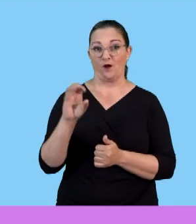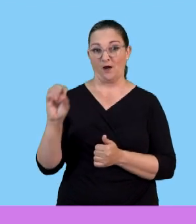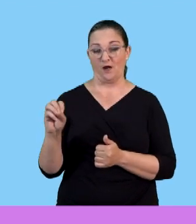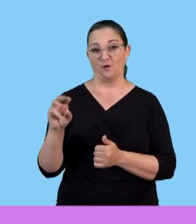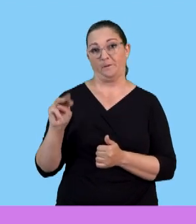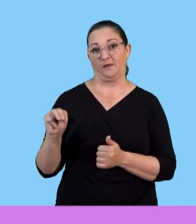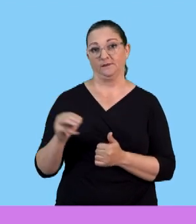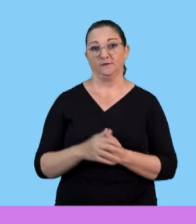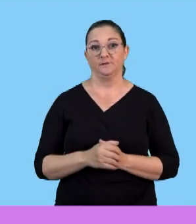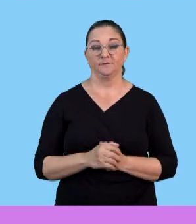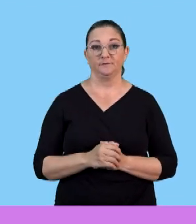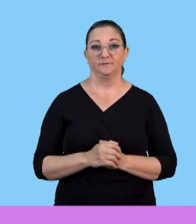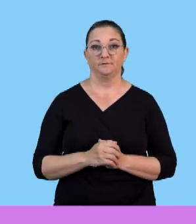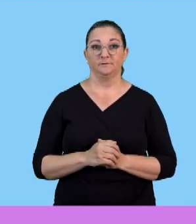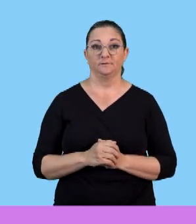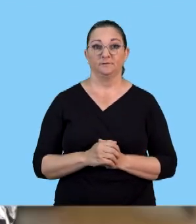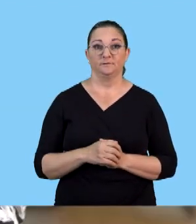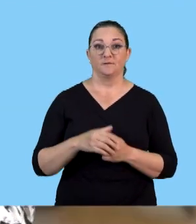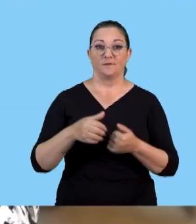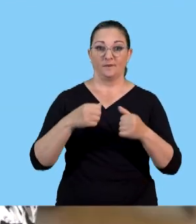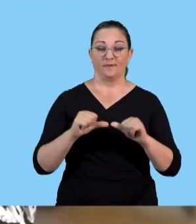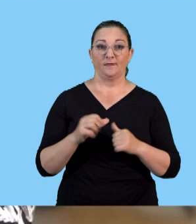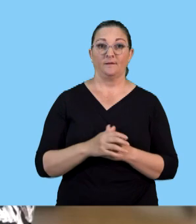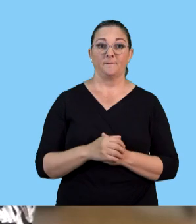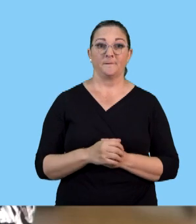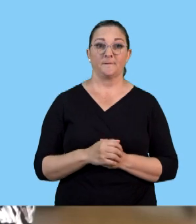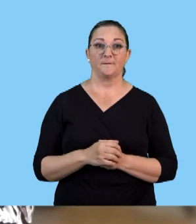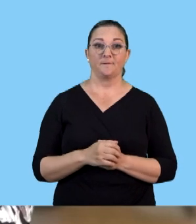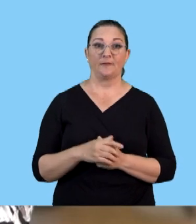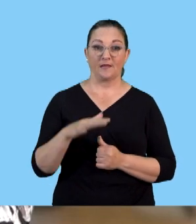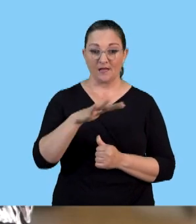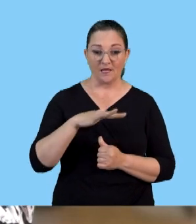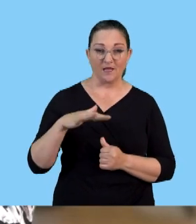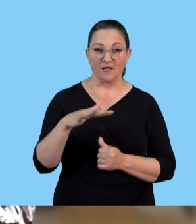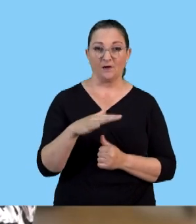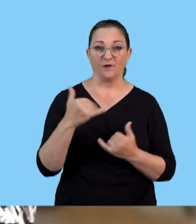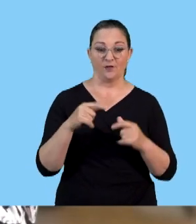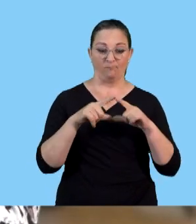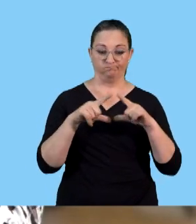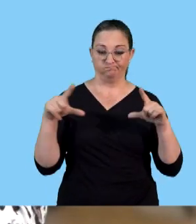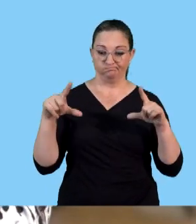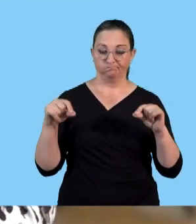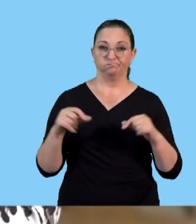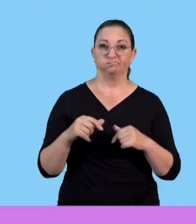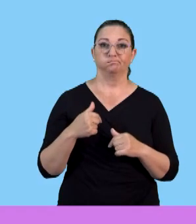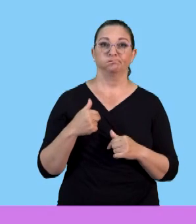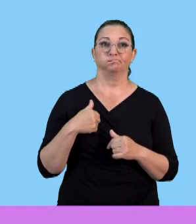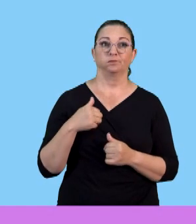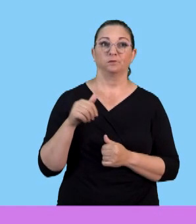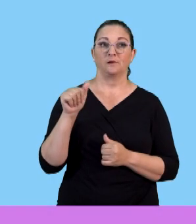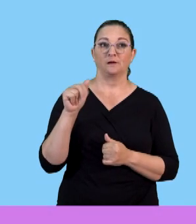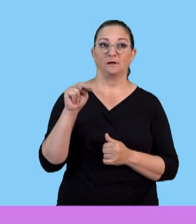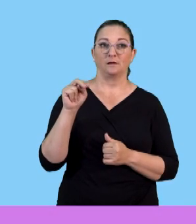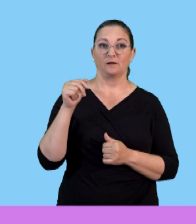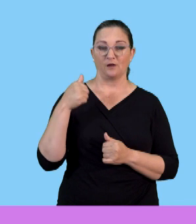400 meters. And then the area of a rectangle. Anna wants